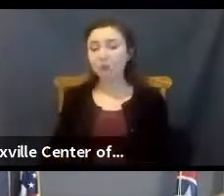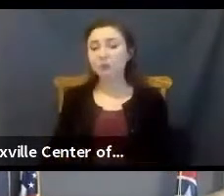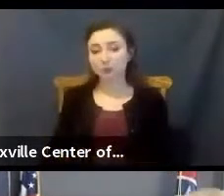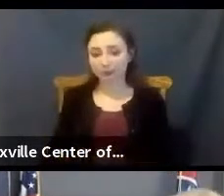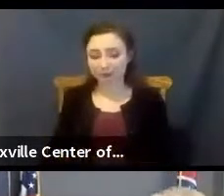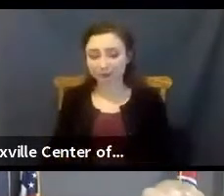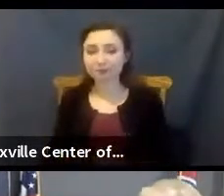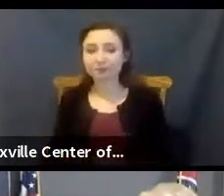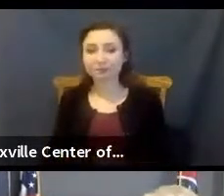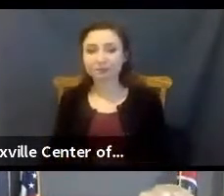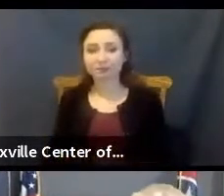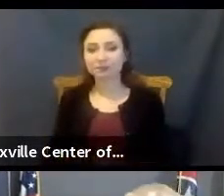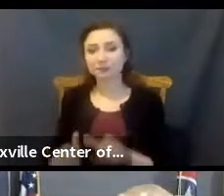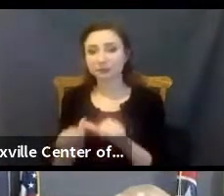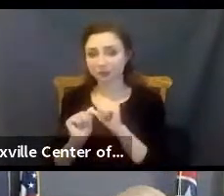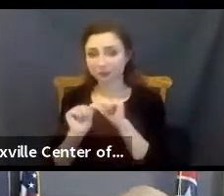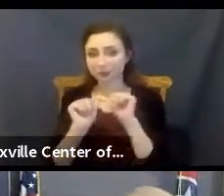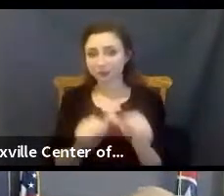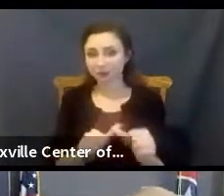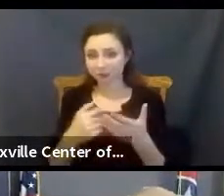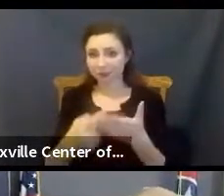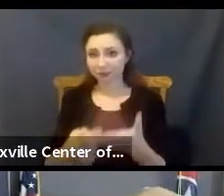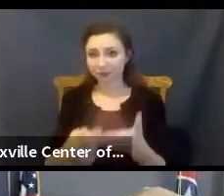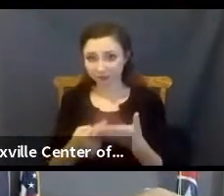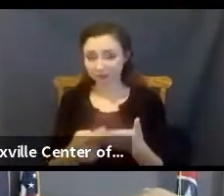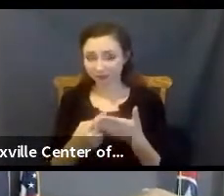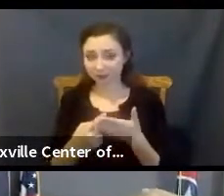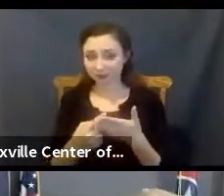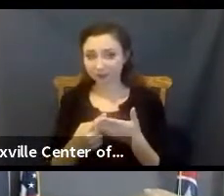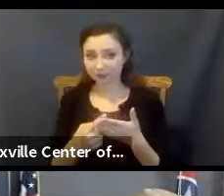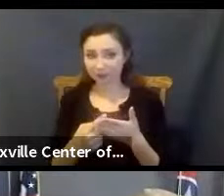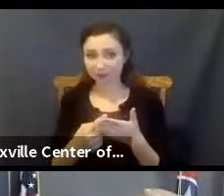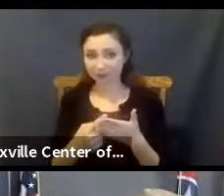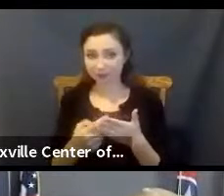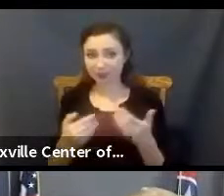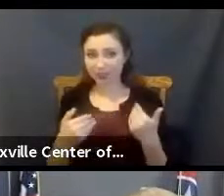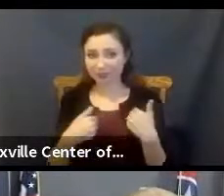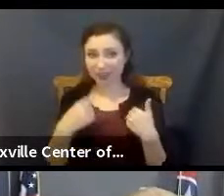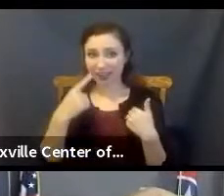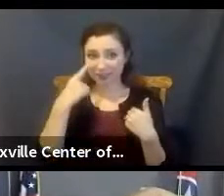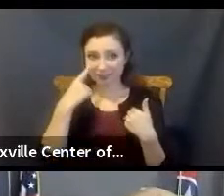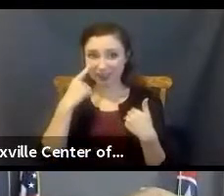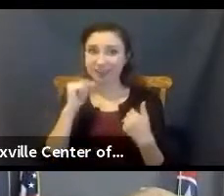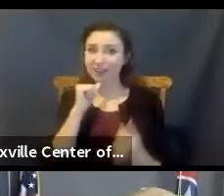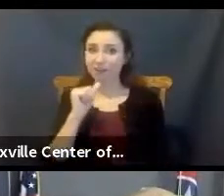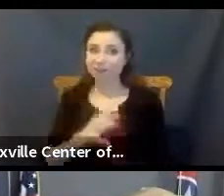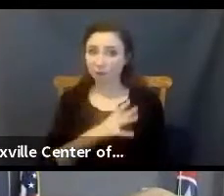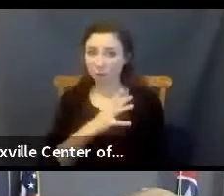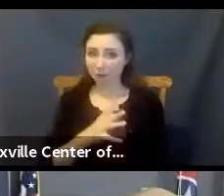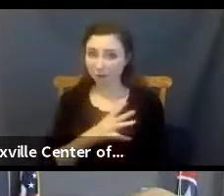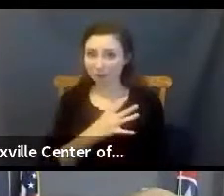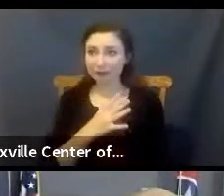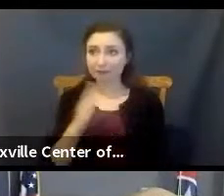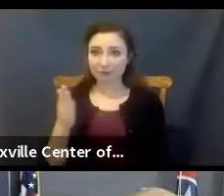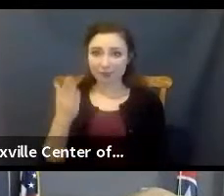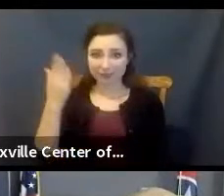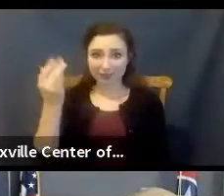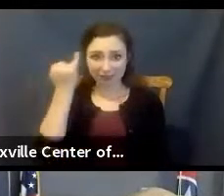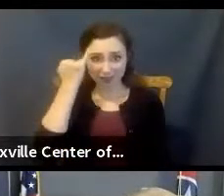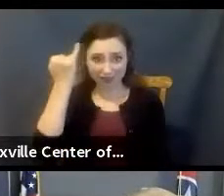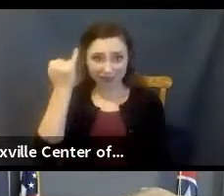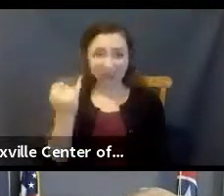So as we continue these discussions, we have, I think, at least informally brought up an idea of